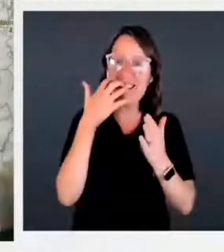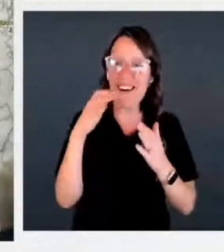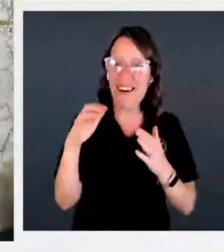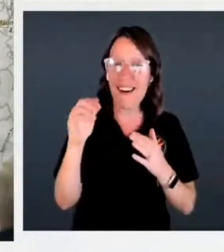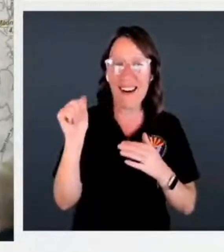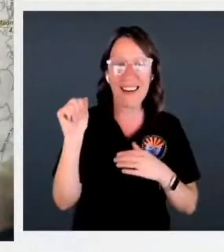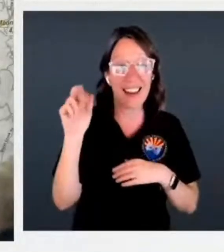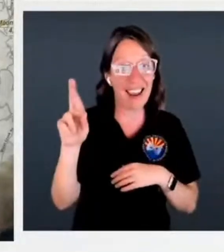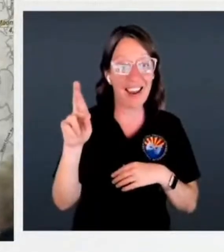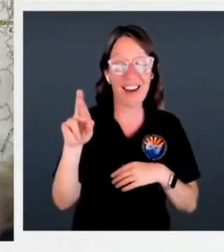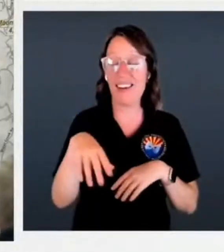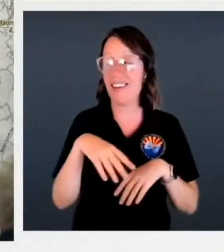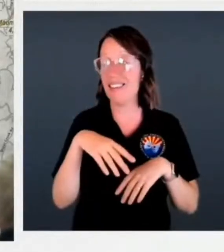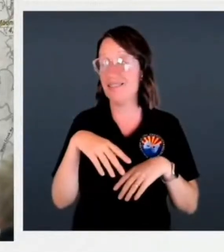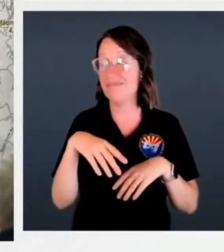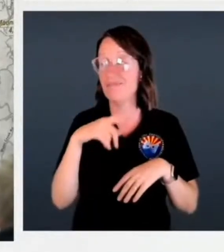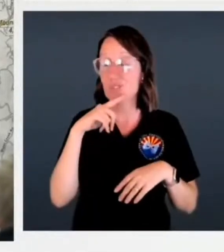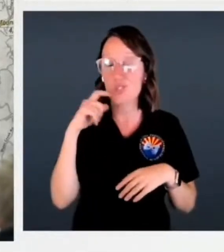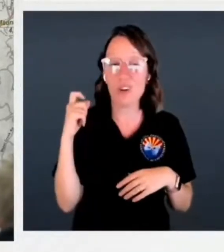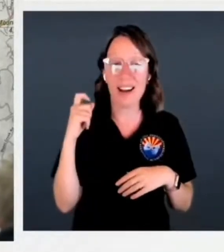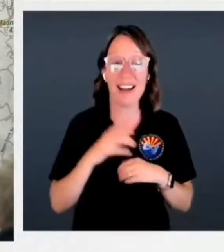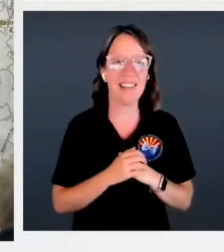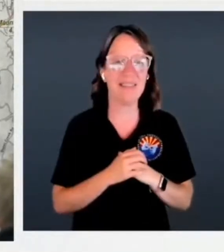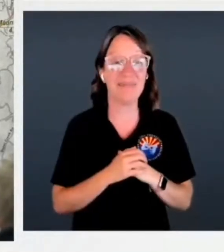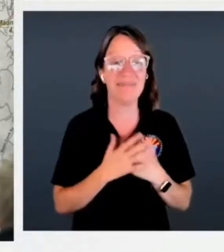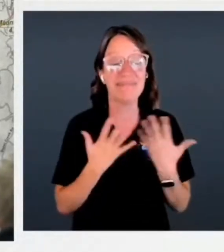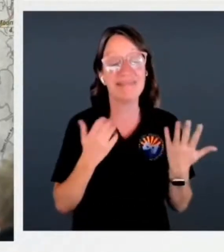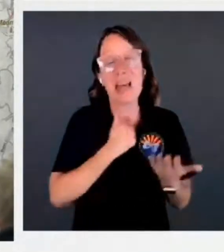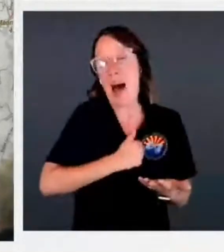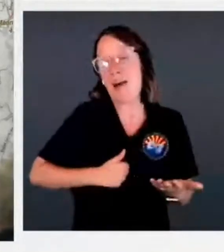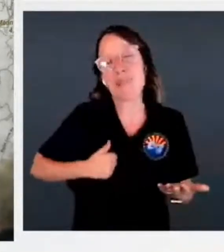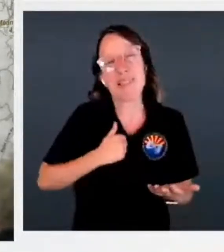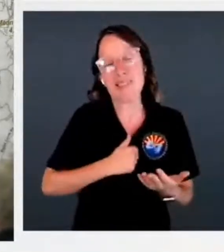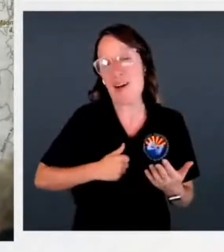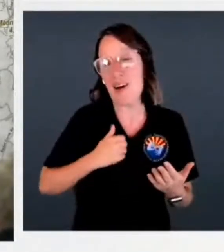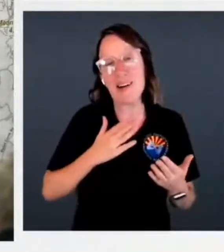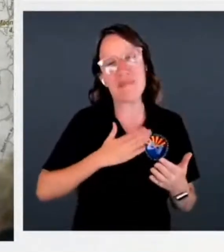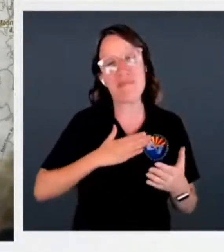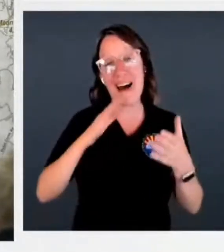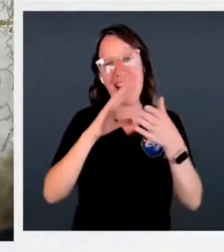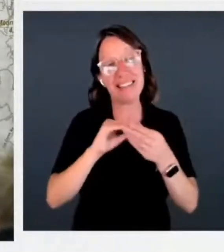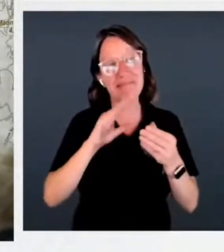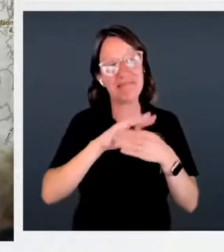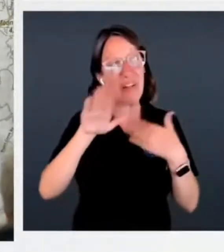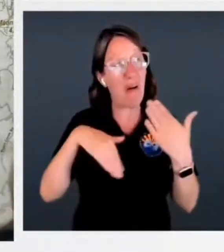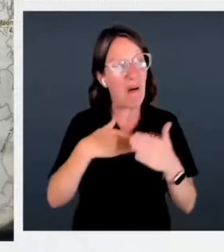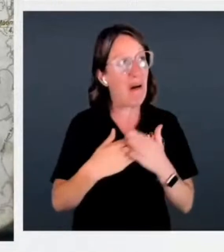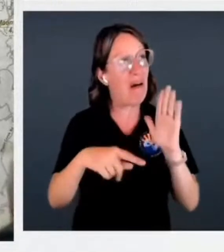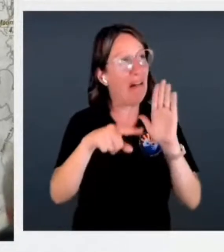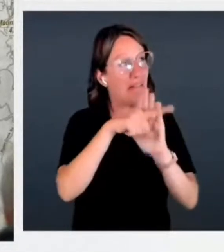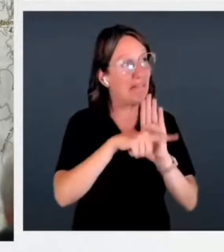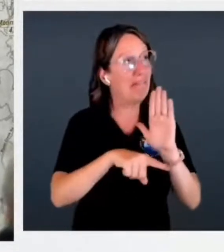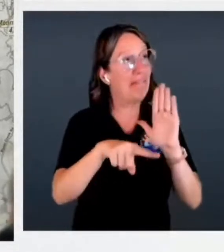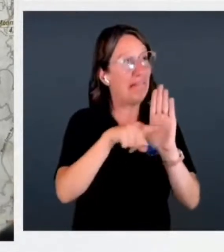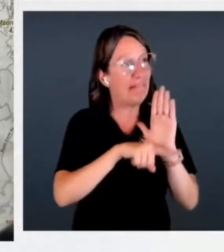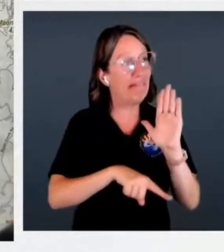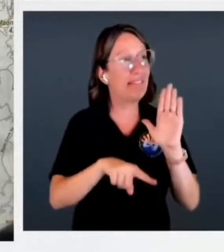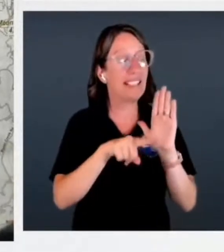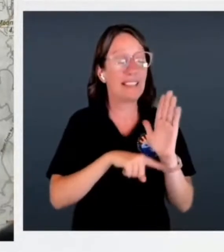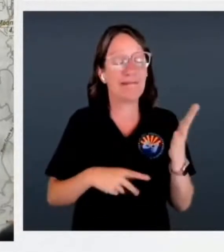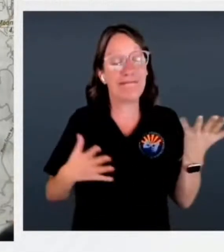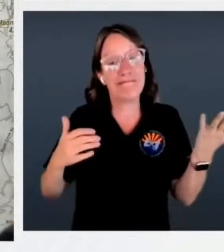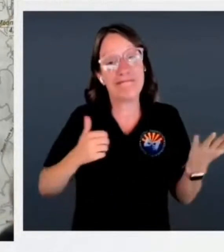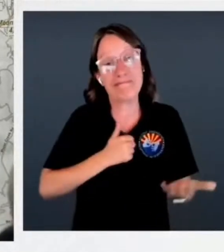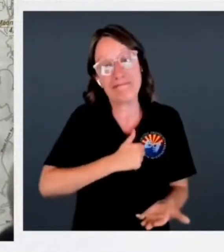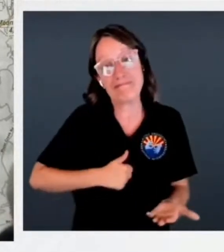long range. So apologies for having absolutely no good news with the forecast, but